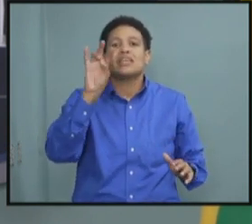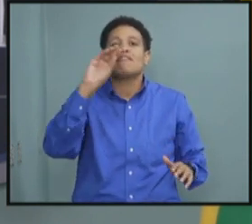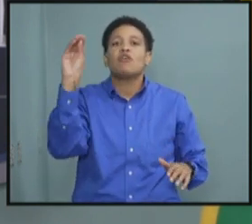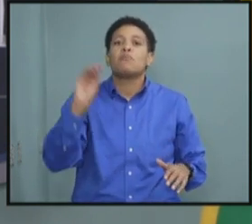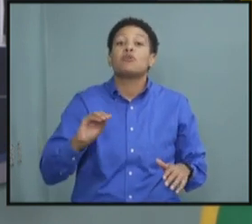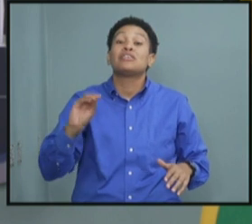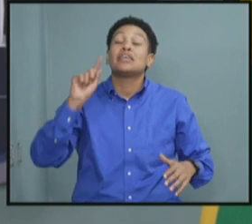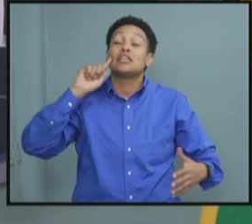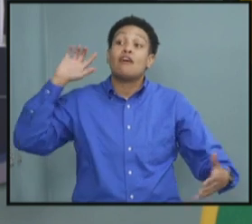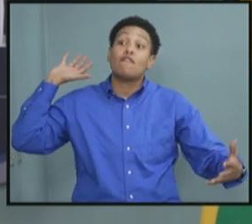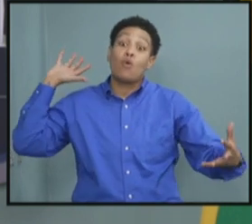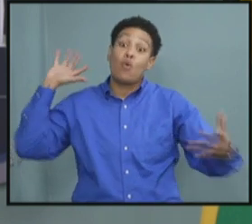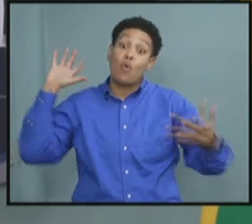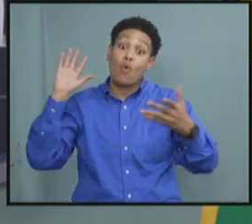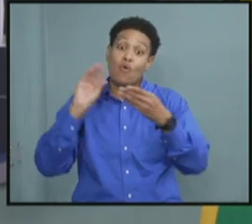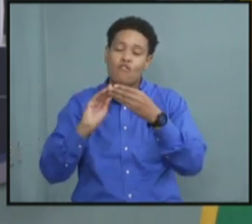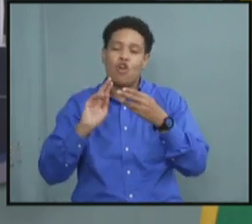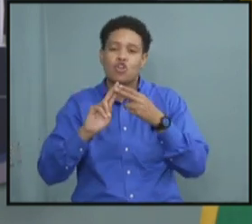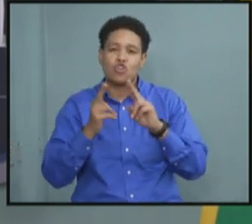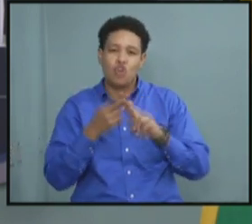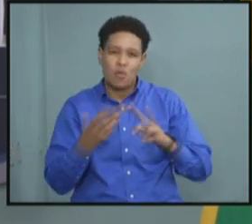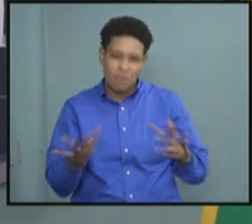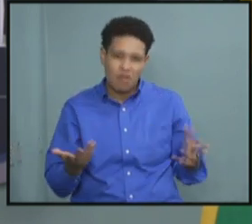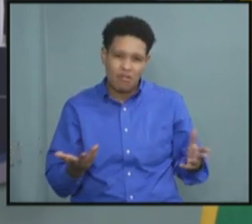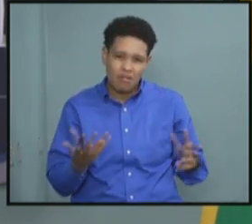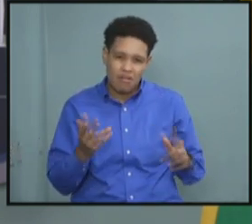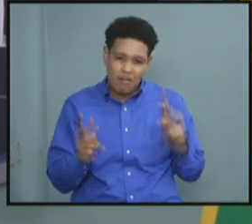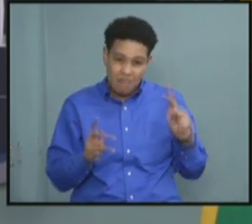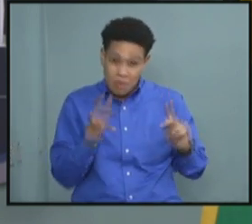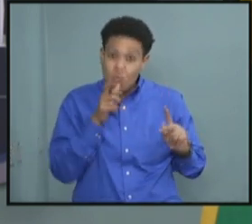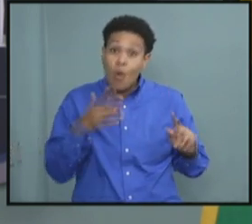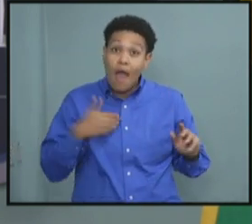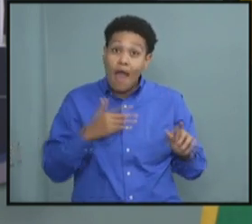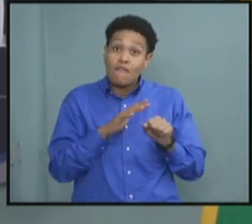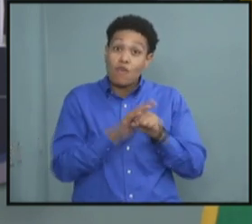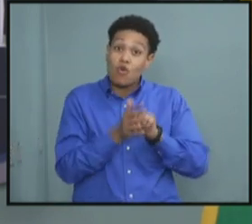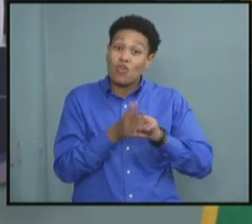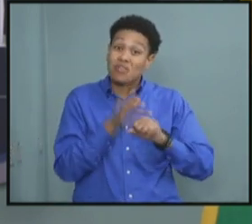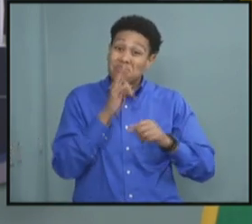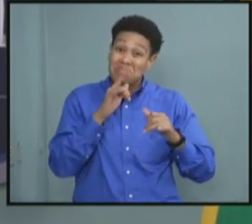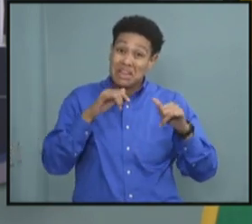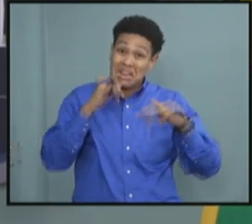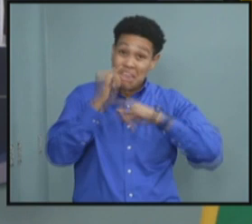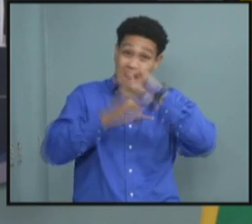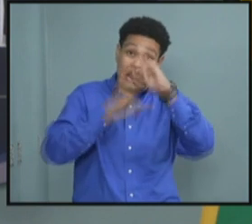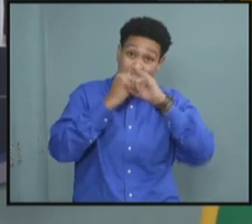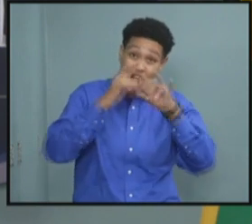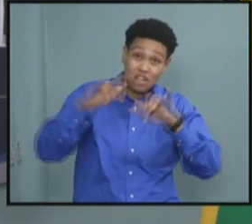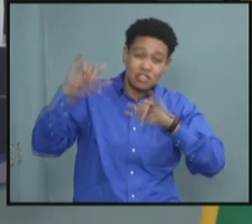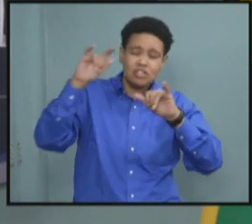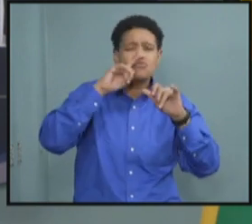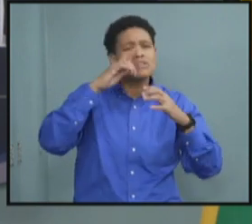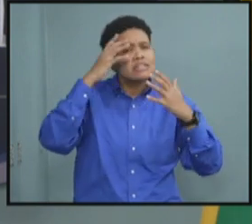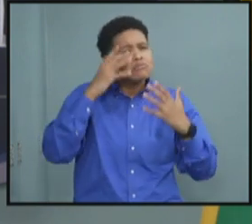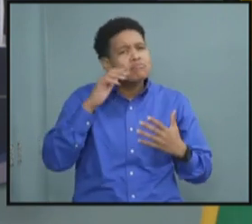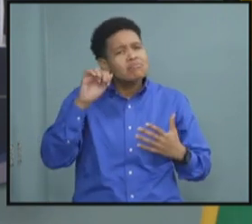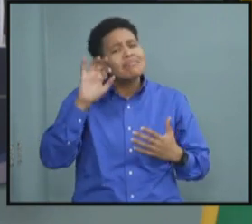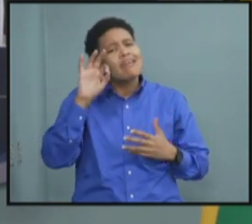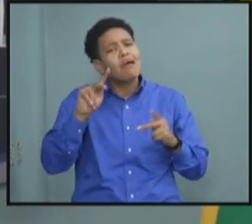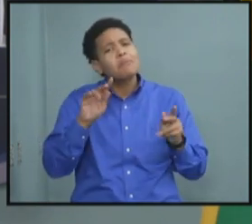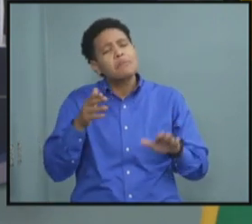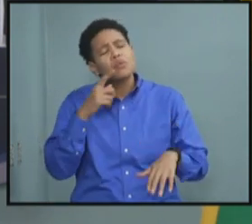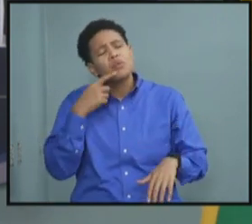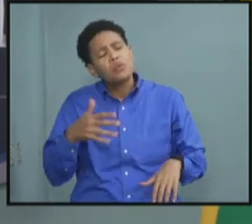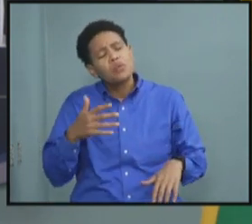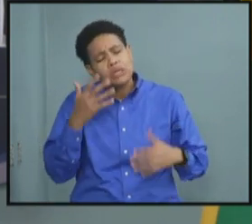1.7% of the overall number, which by international benchmark standards, though still regrettable, represents